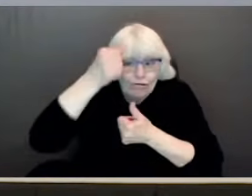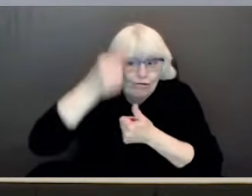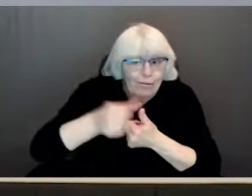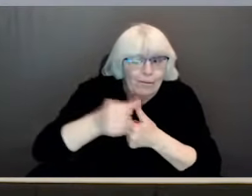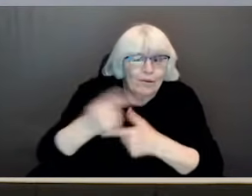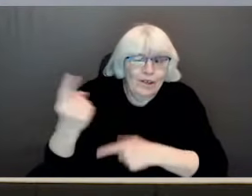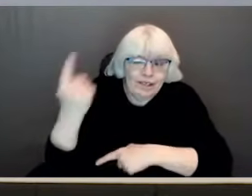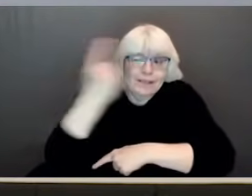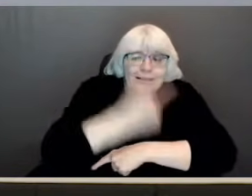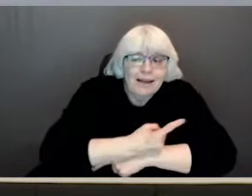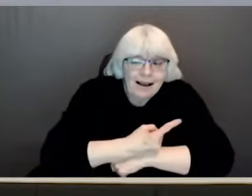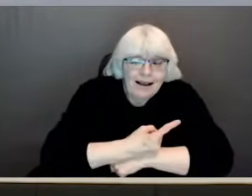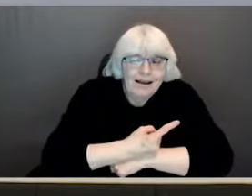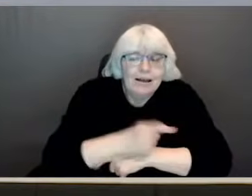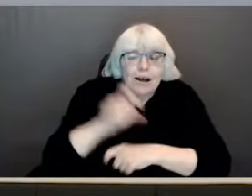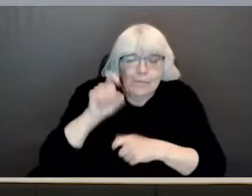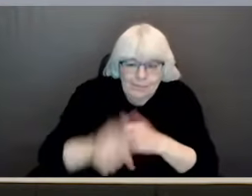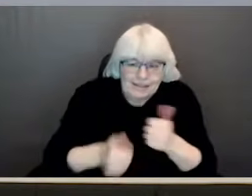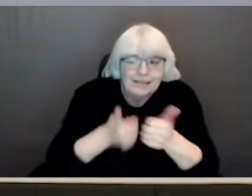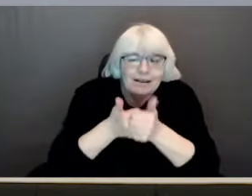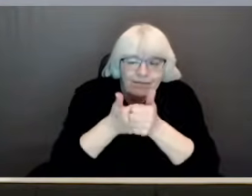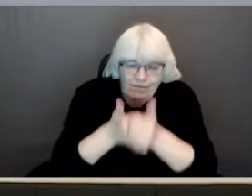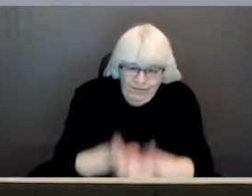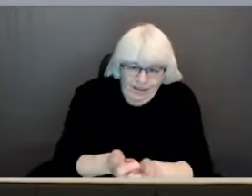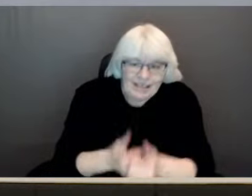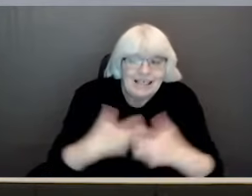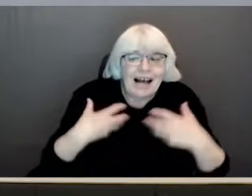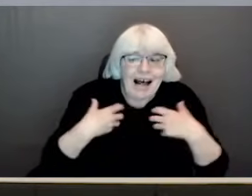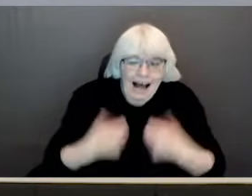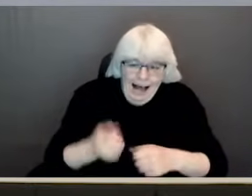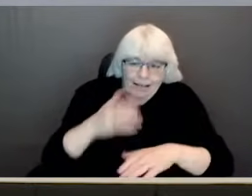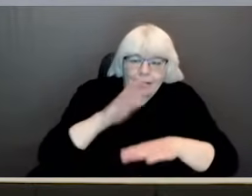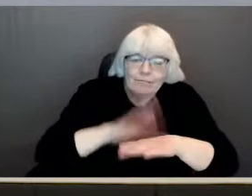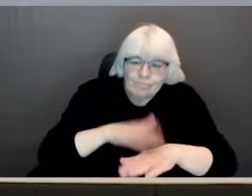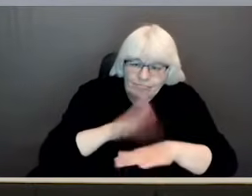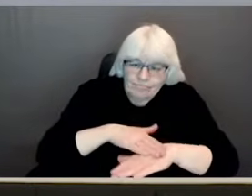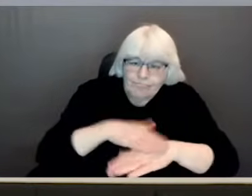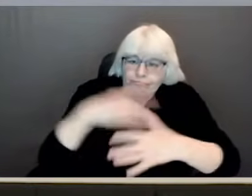veterans by purchasing and wearing a poppy.